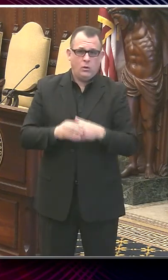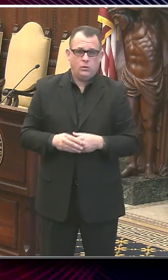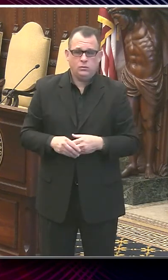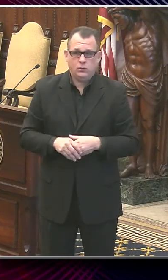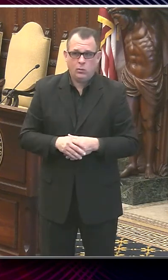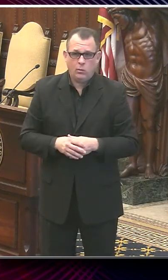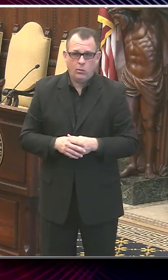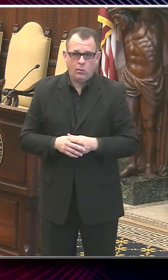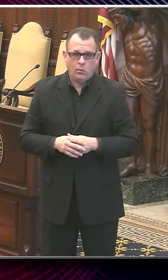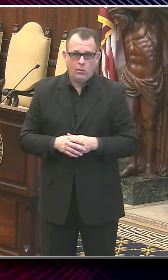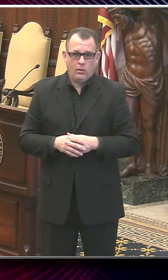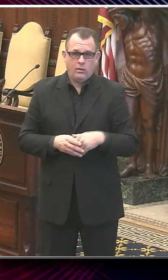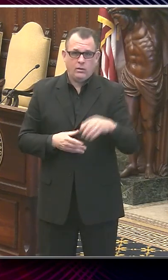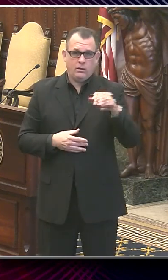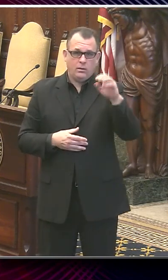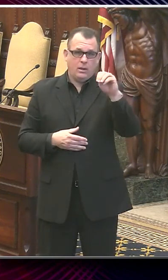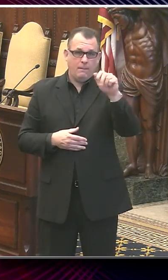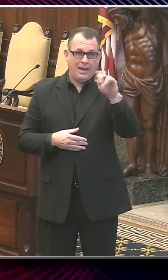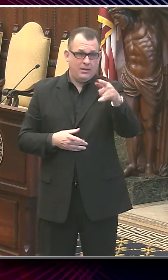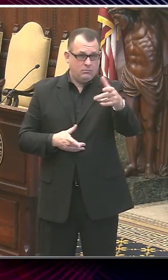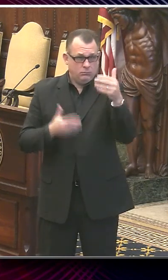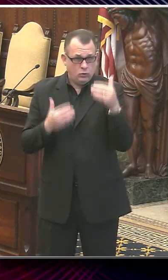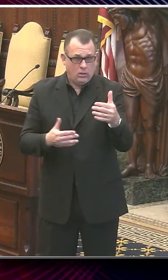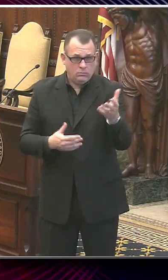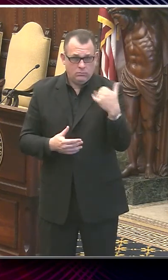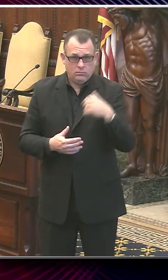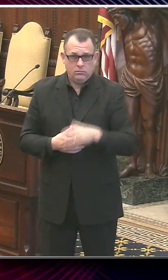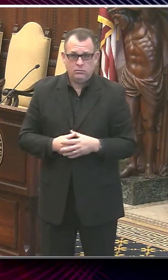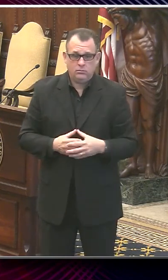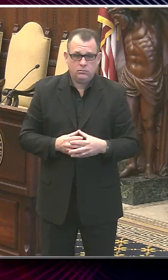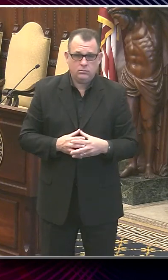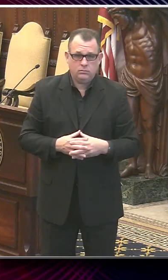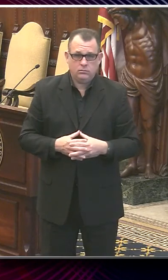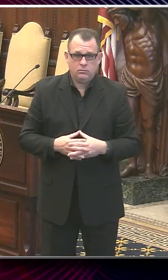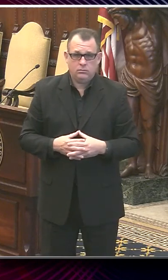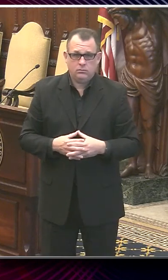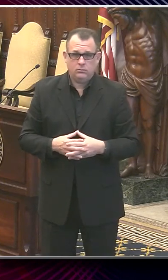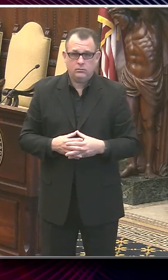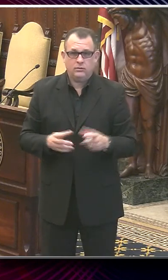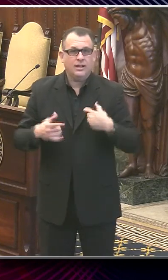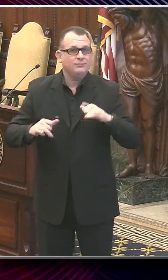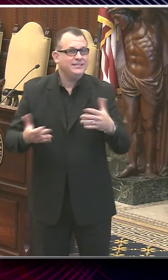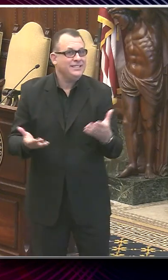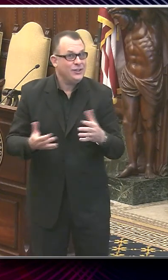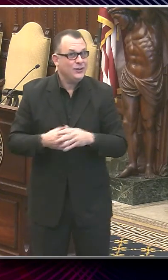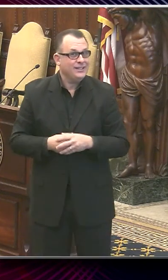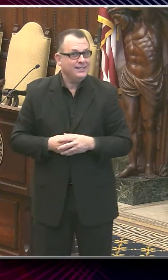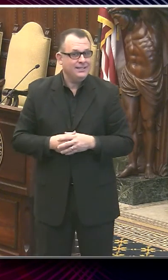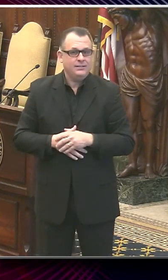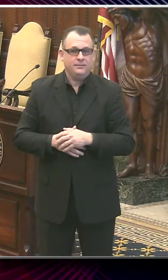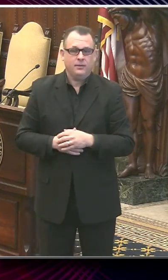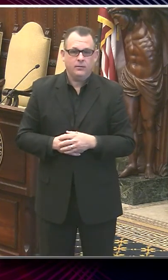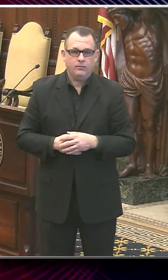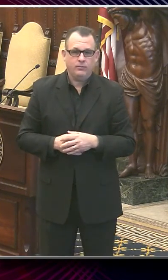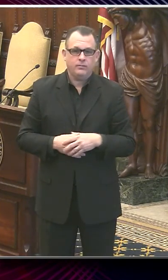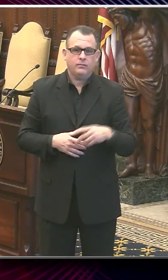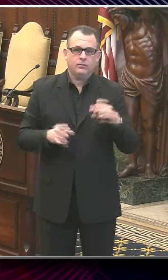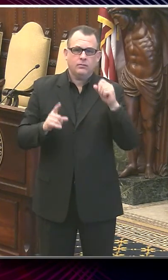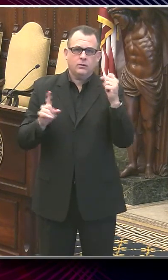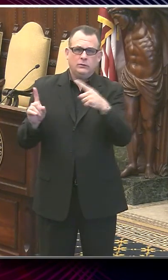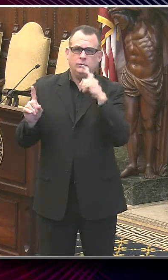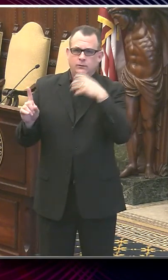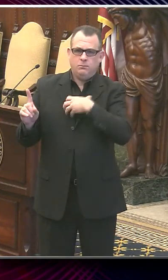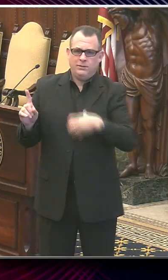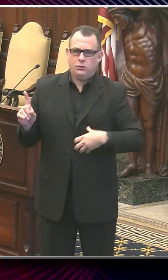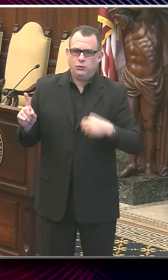round. Manny, if you're there, go for it. I am still here. This question is for the mayor.